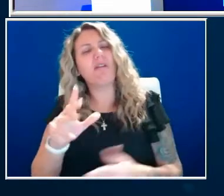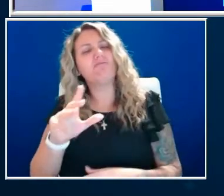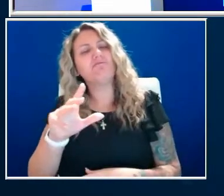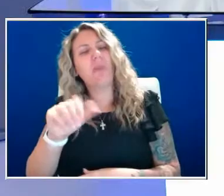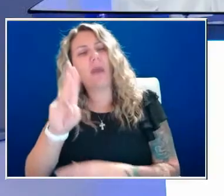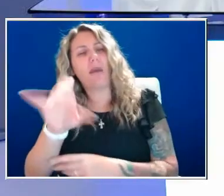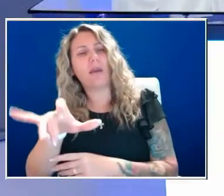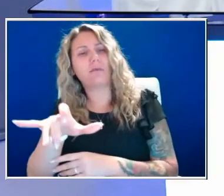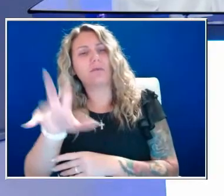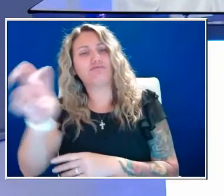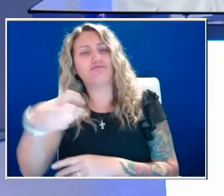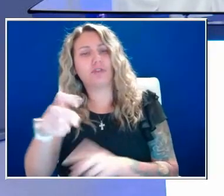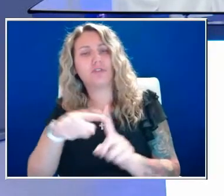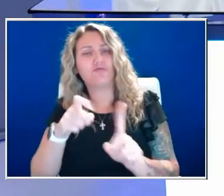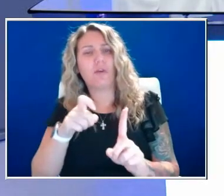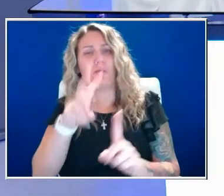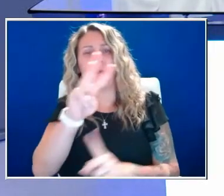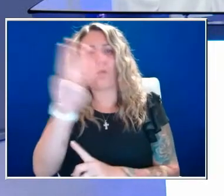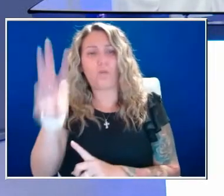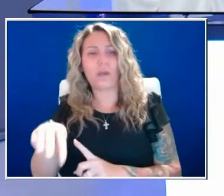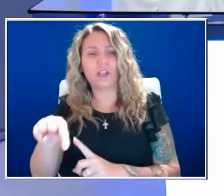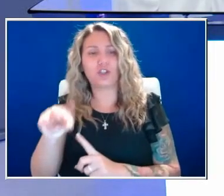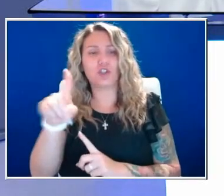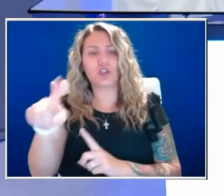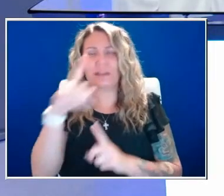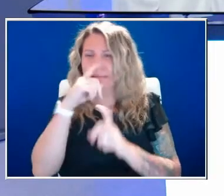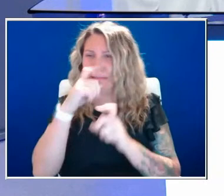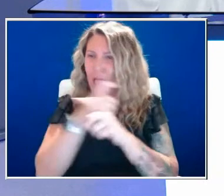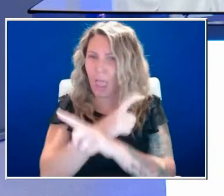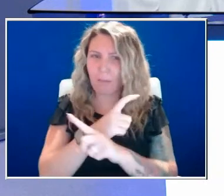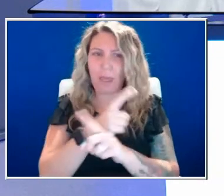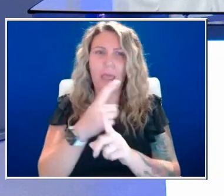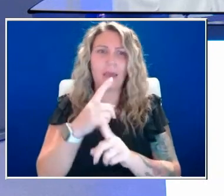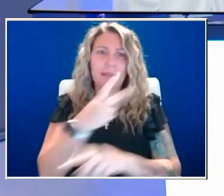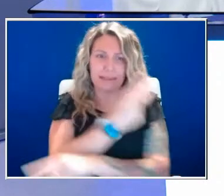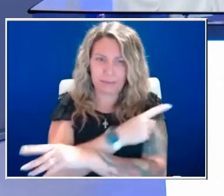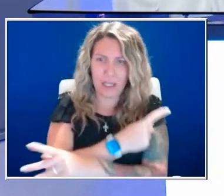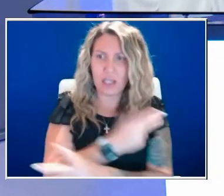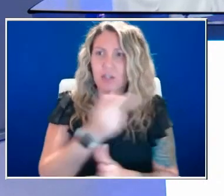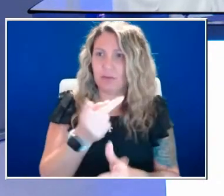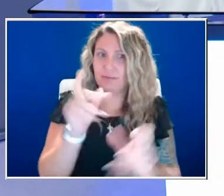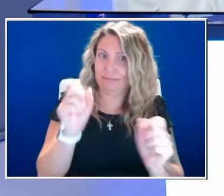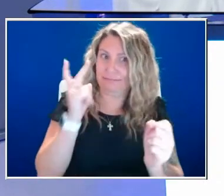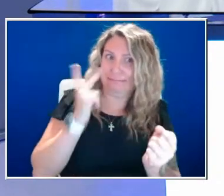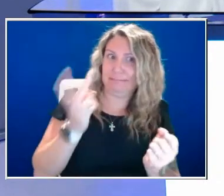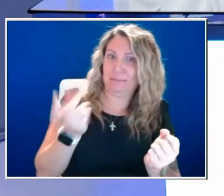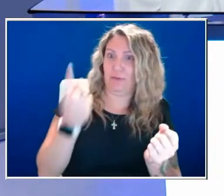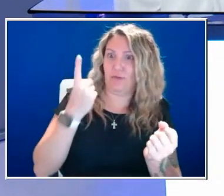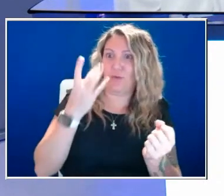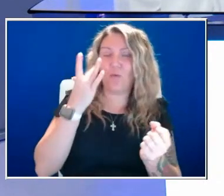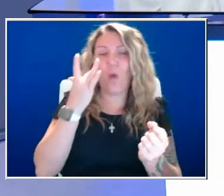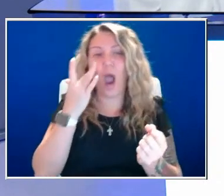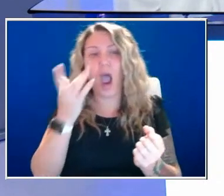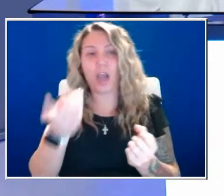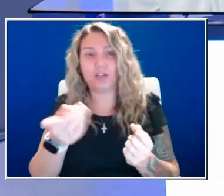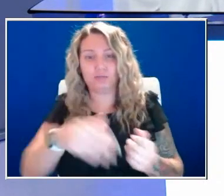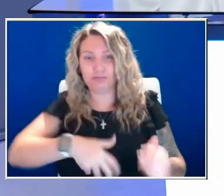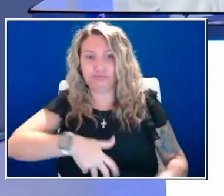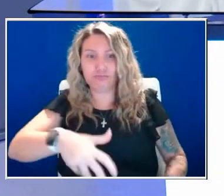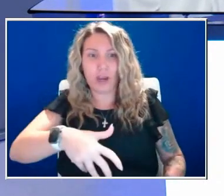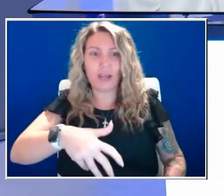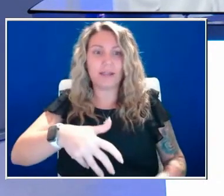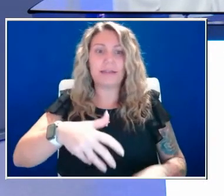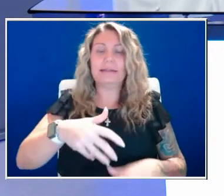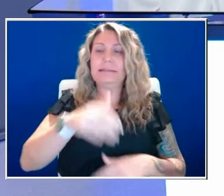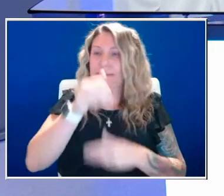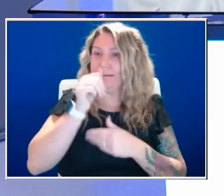She's considered a complex patient. We can certainly see why. She's pregnant. She's suffered an AVM bleed before.